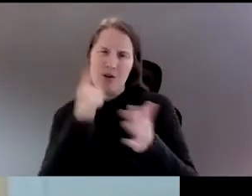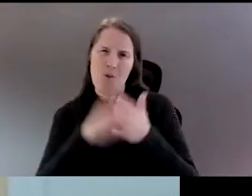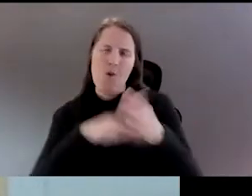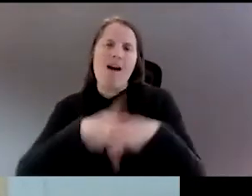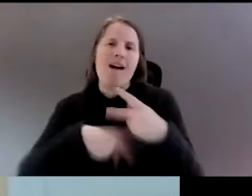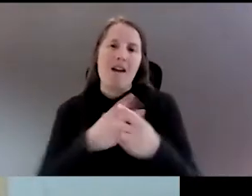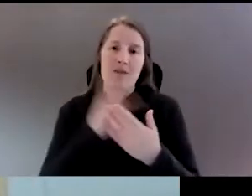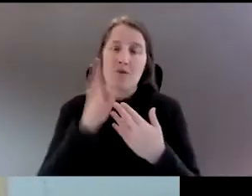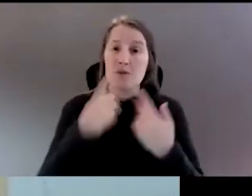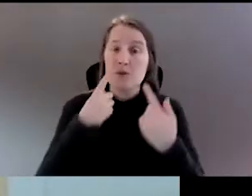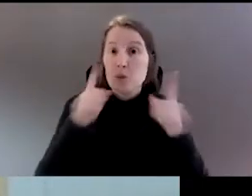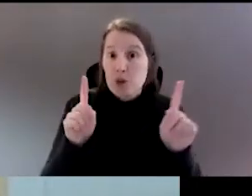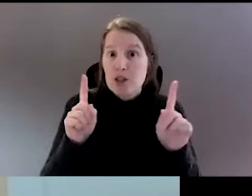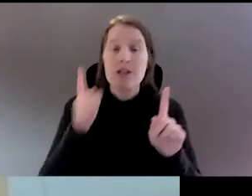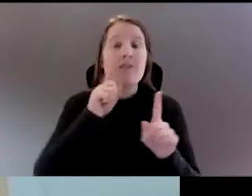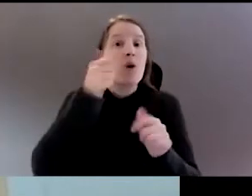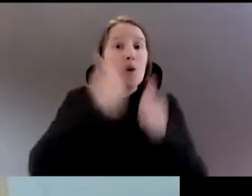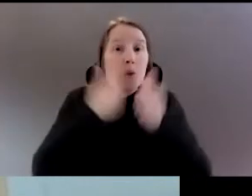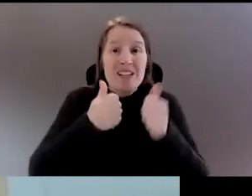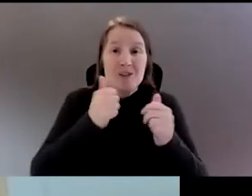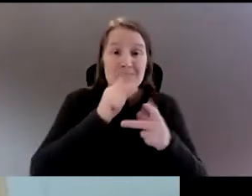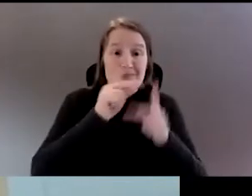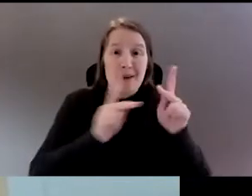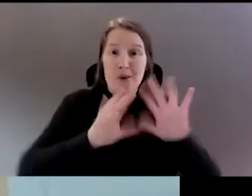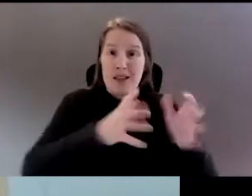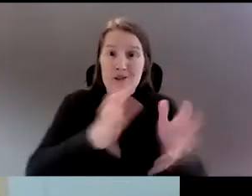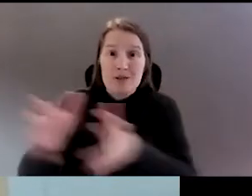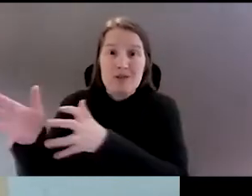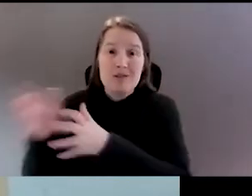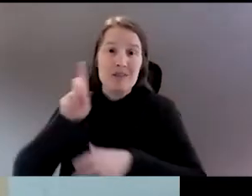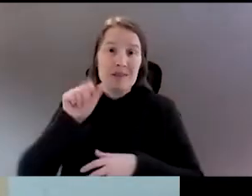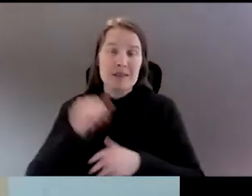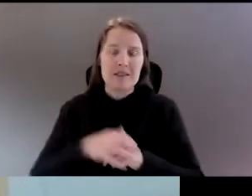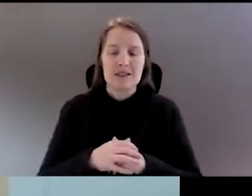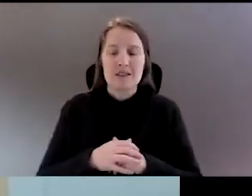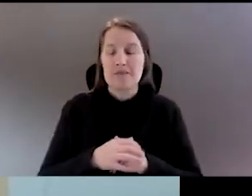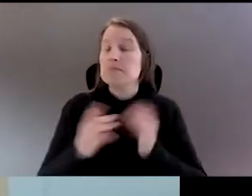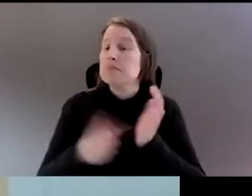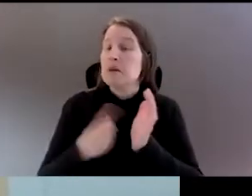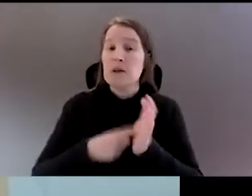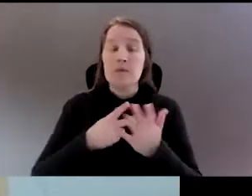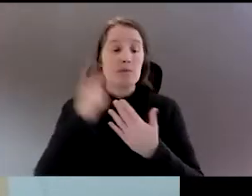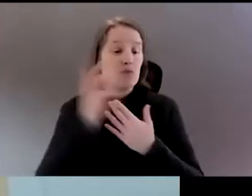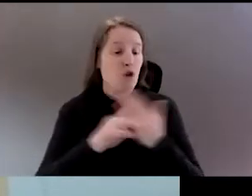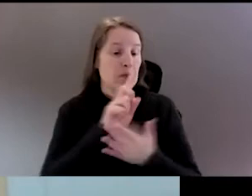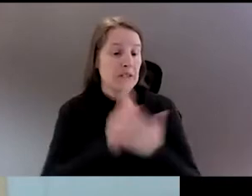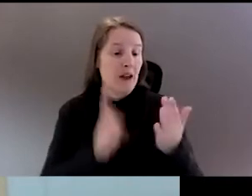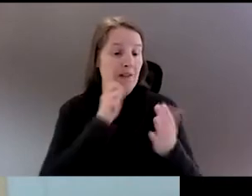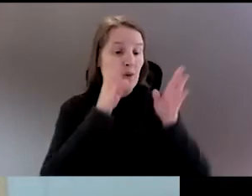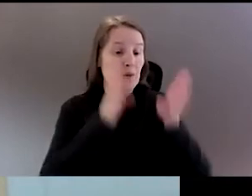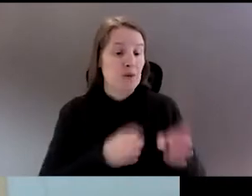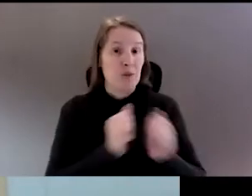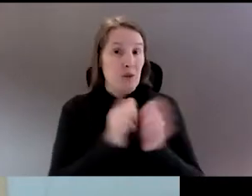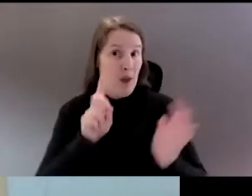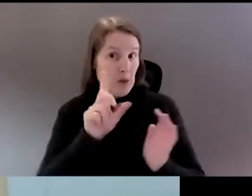various populations of people with disabilities. So sometimes there's a program designed for a person without a disability, and that program